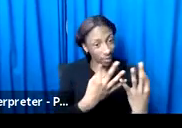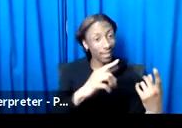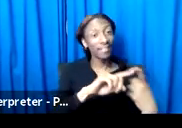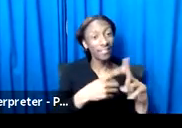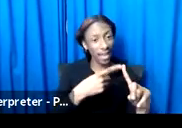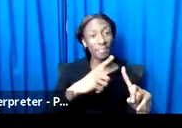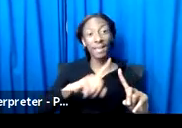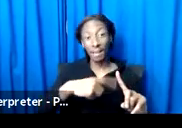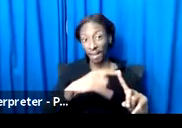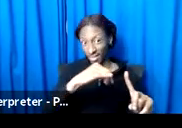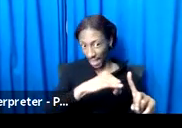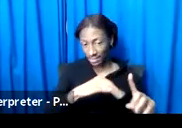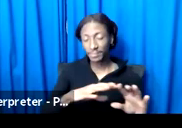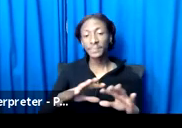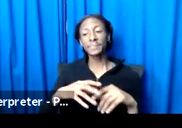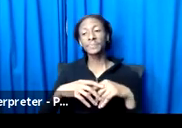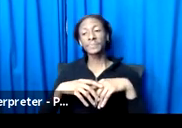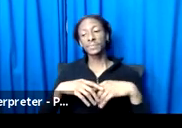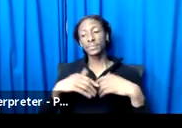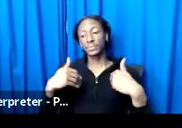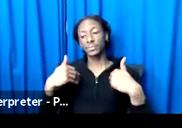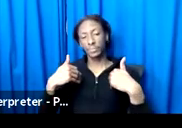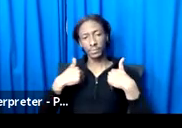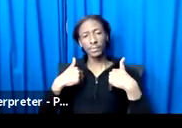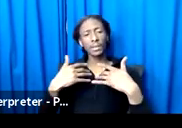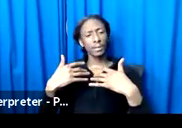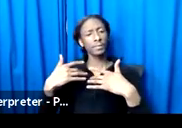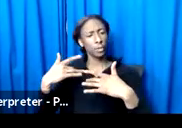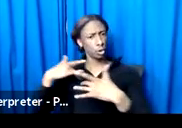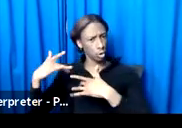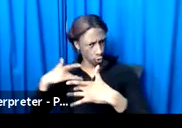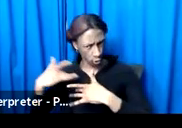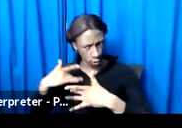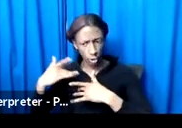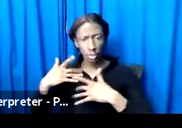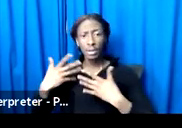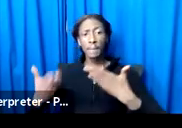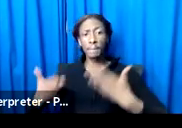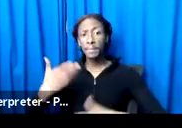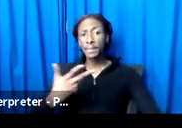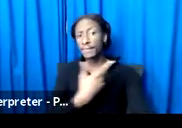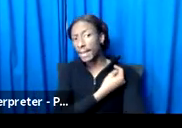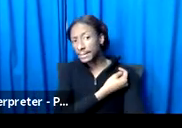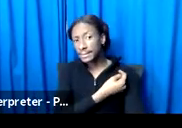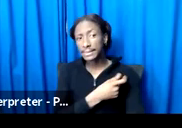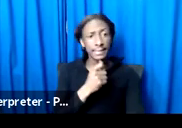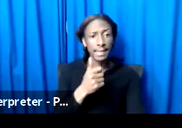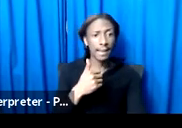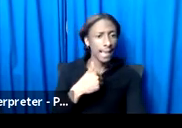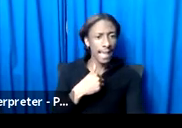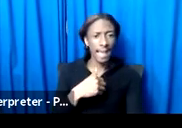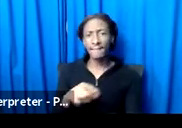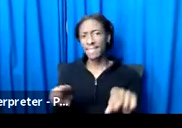is that there is a concern that perhaps the vaccines don't have the same kind of level of